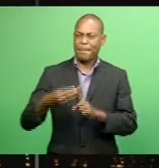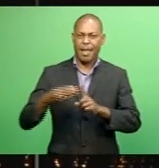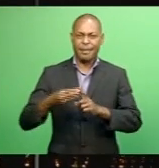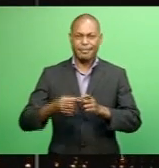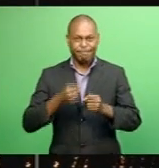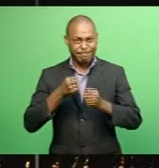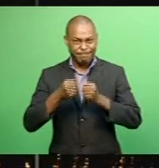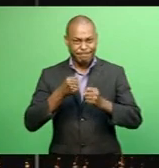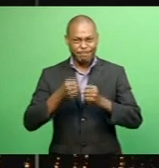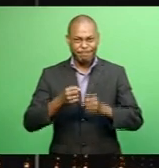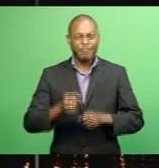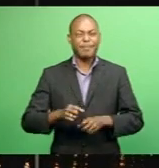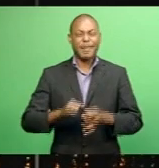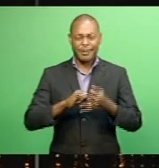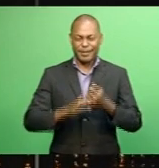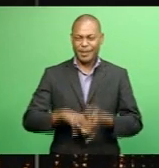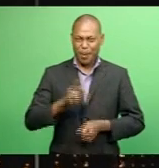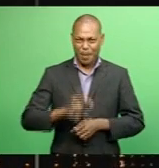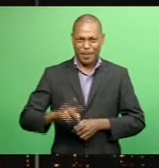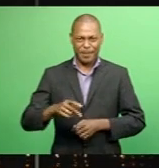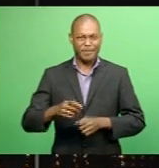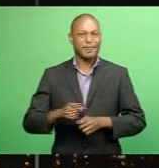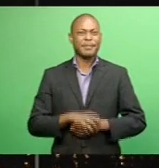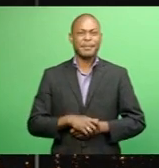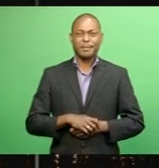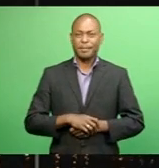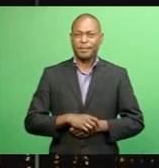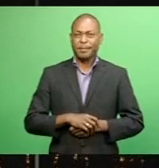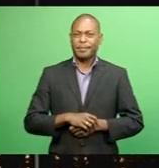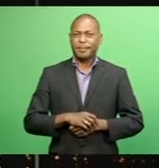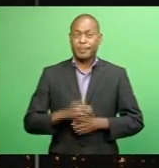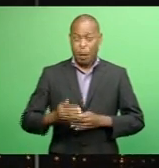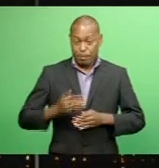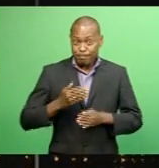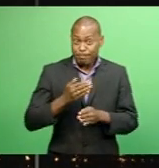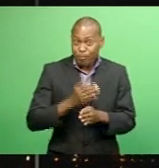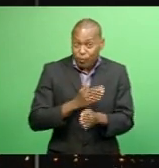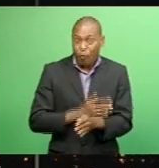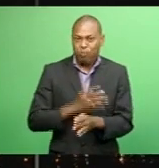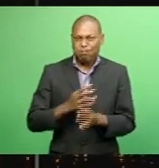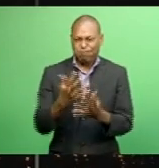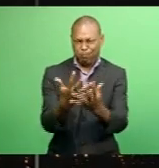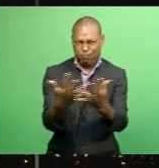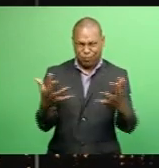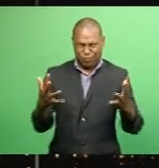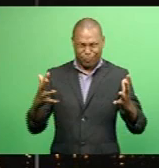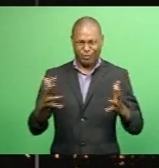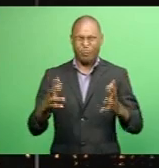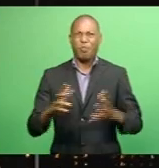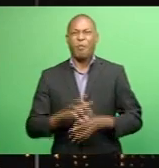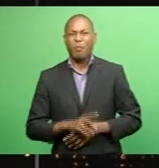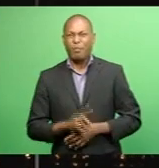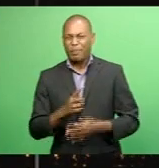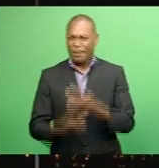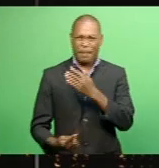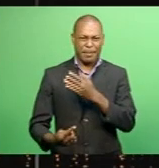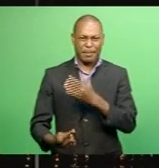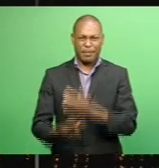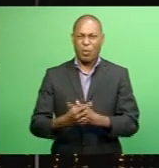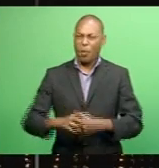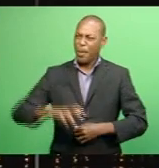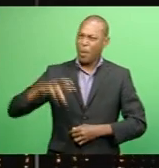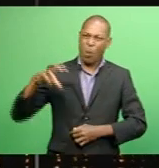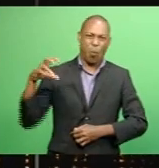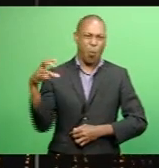Pacific boxing promotions. In front of a packed crowd at Prince Charles Park, the Mbukuya boxer won by a